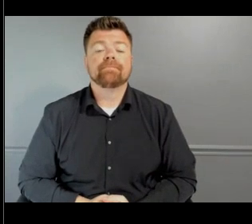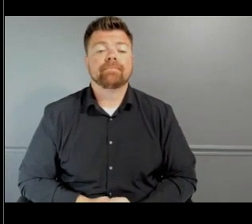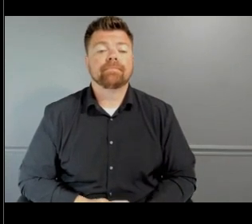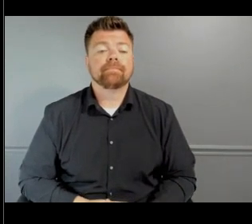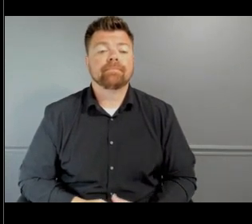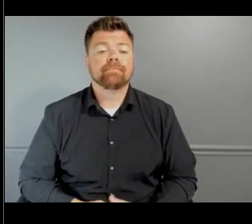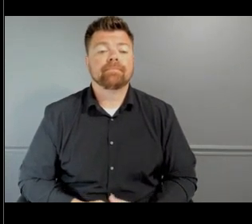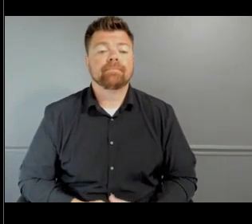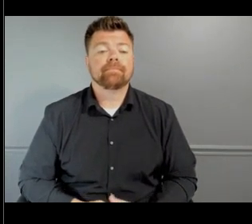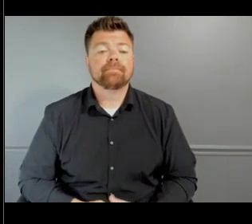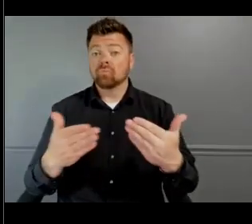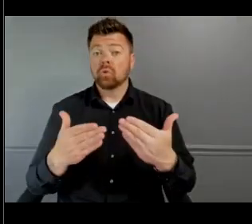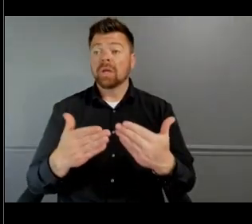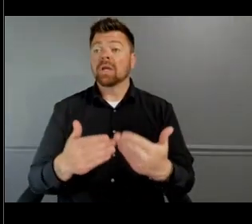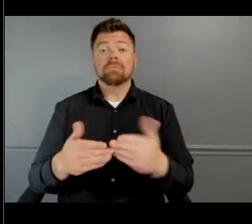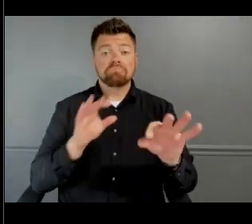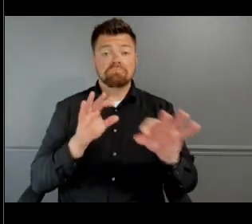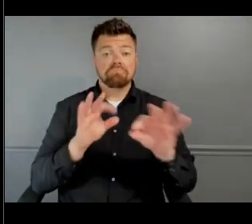So we'll go ahead and launch this poll.